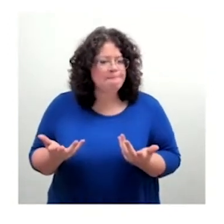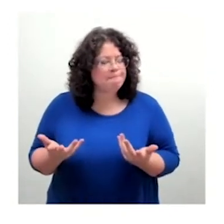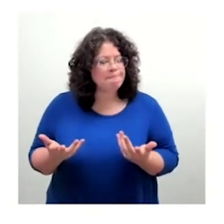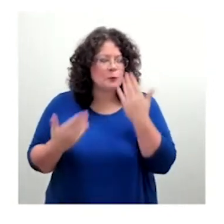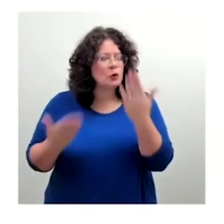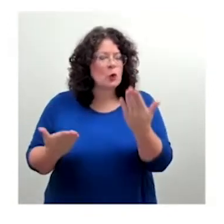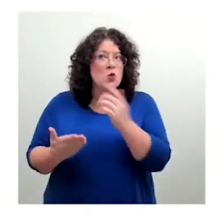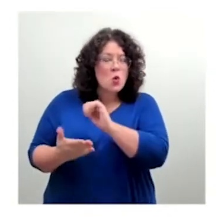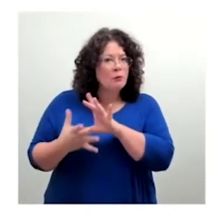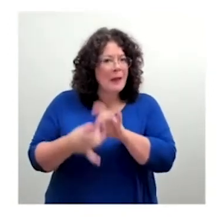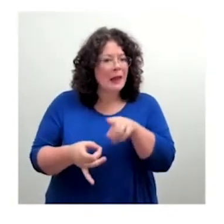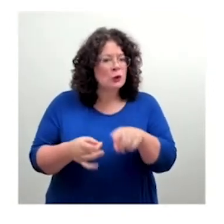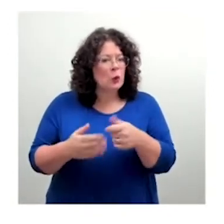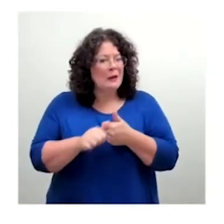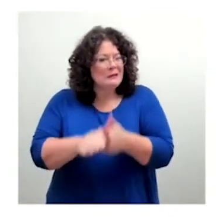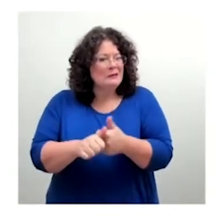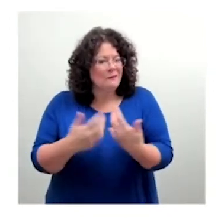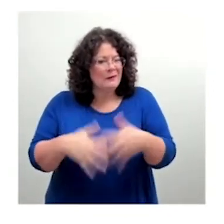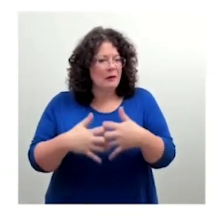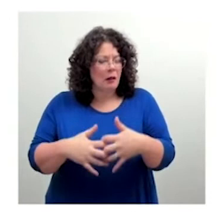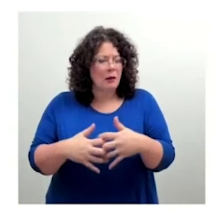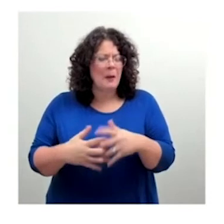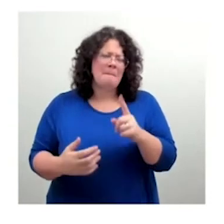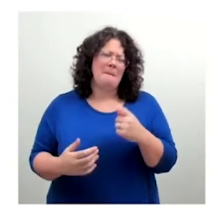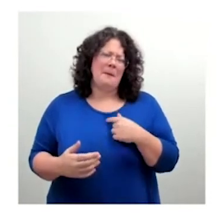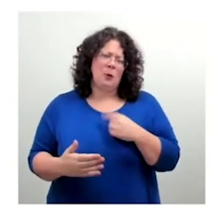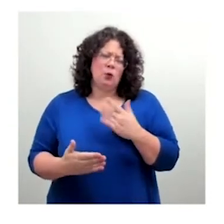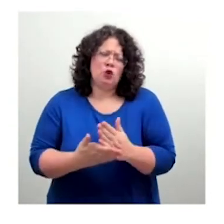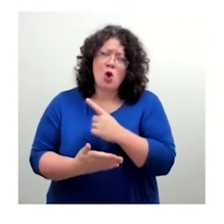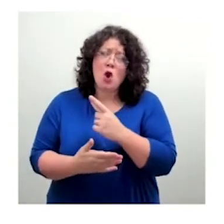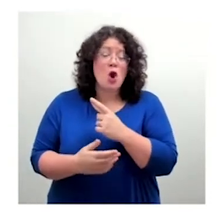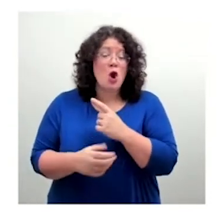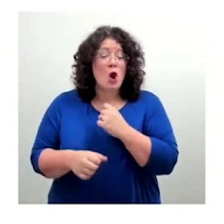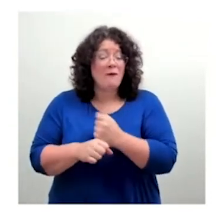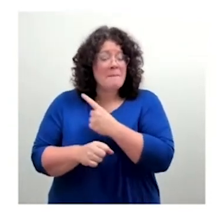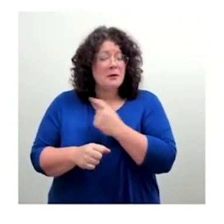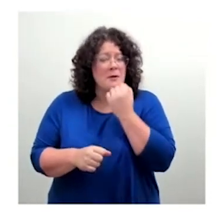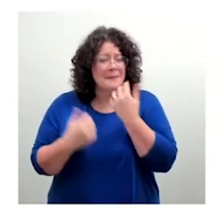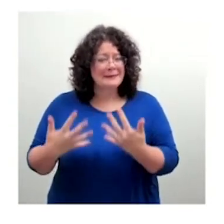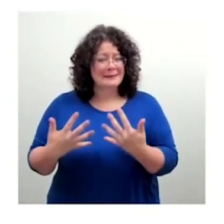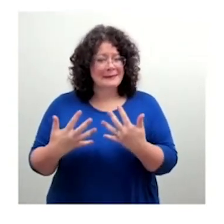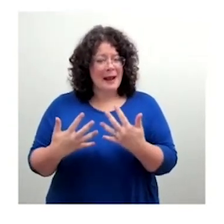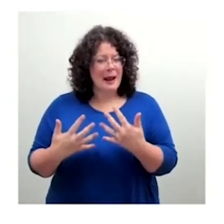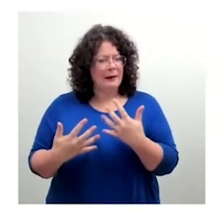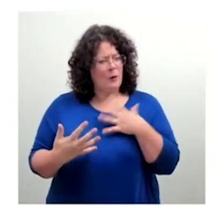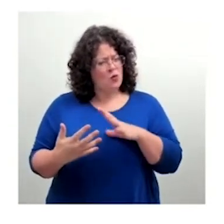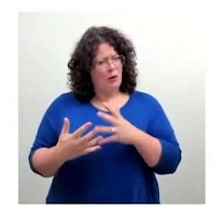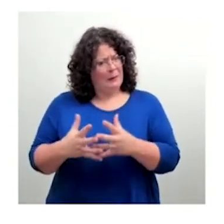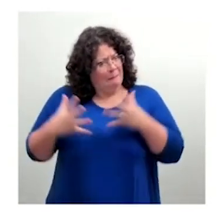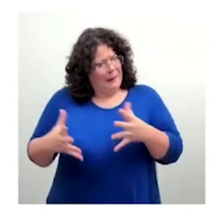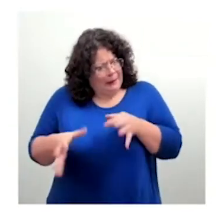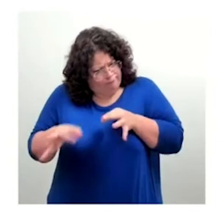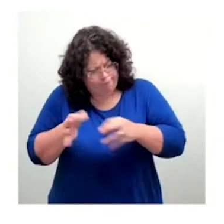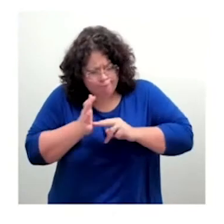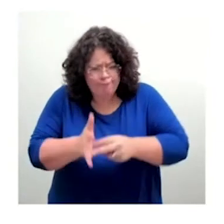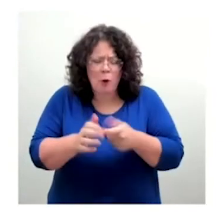but not least, I've just left details of my email and Rosie and my team. If colleagues would like